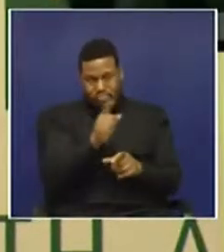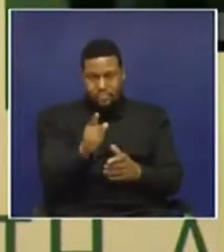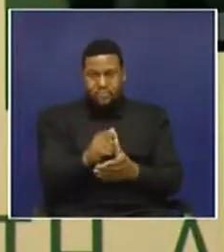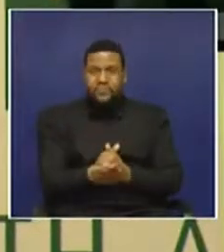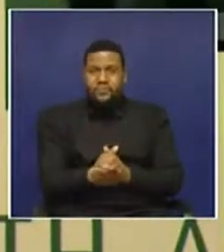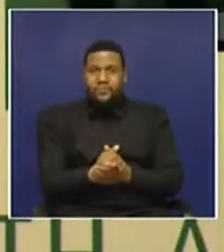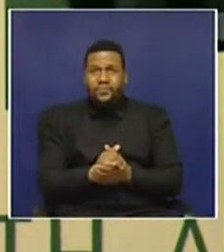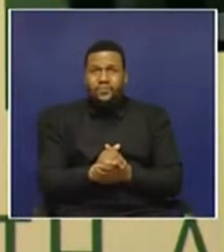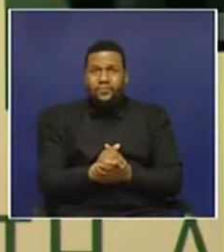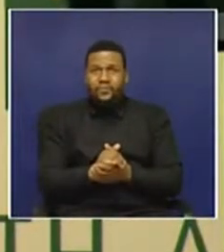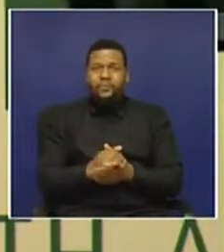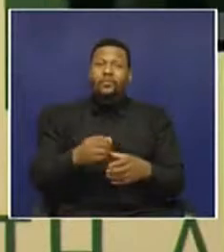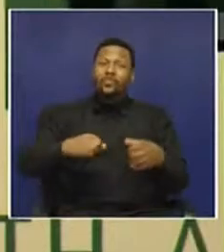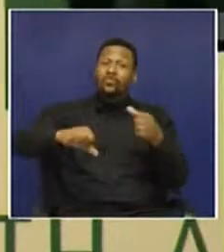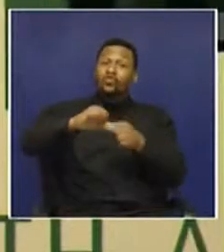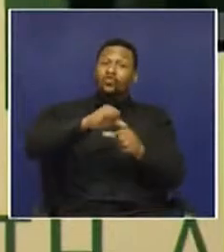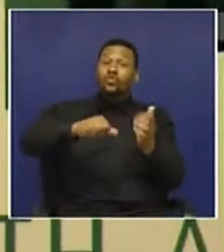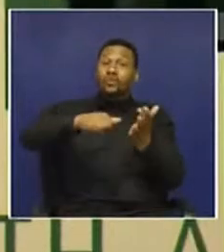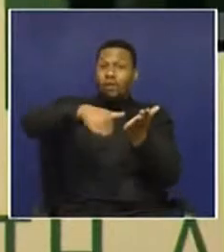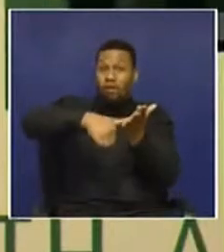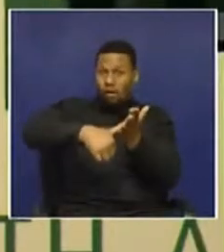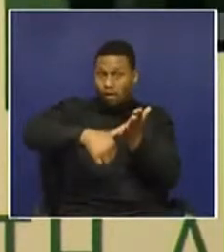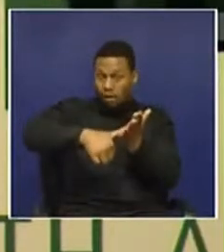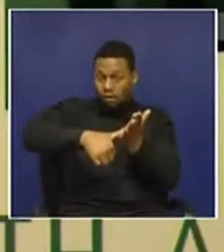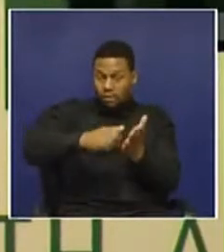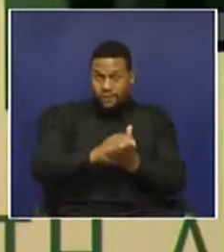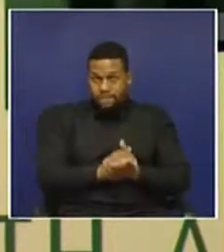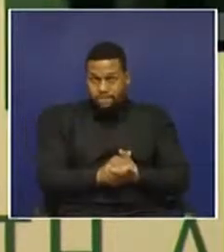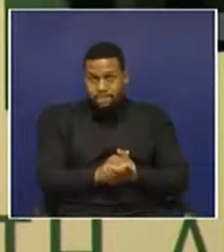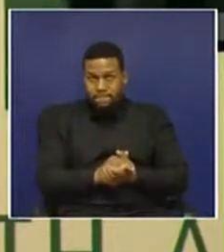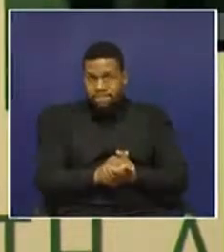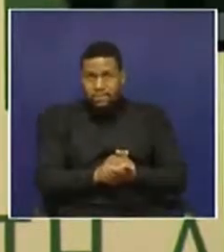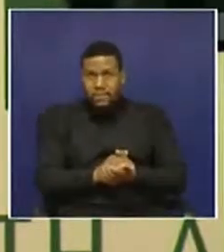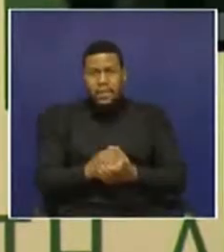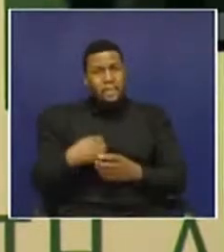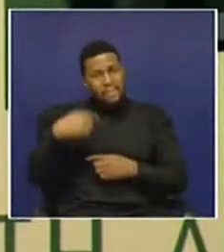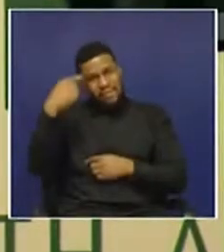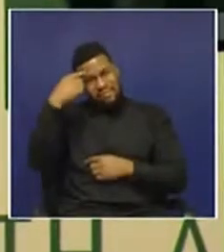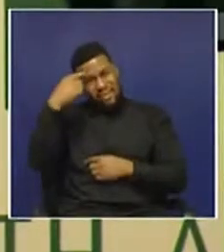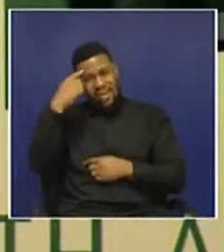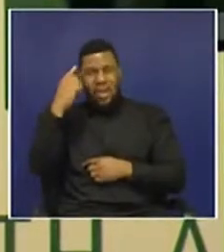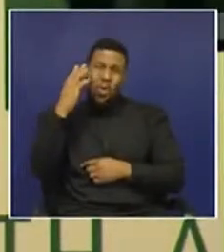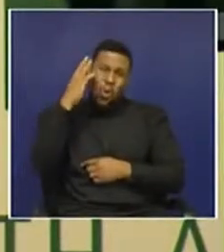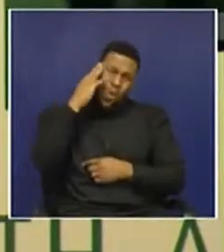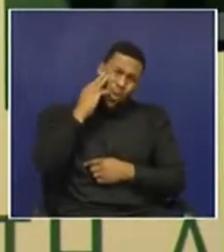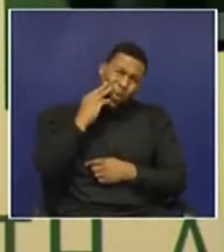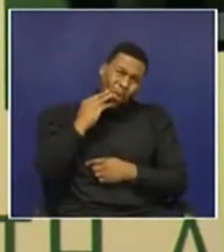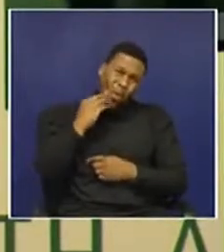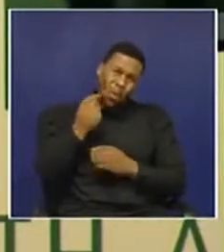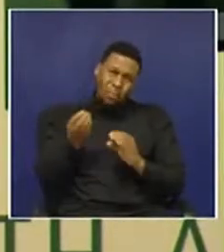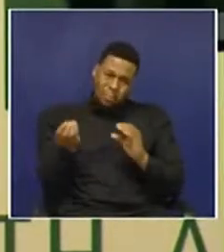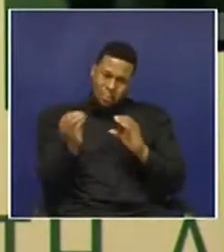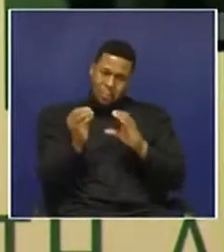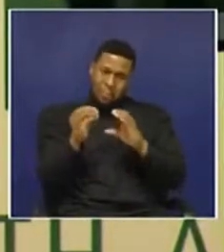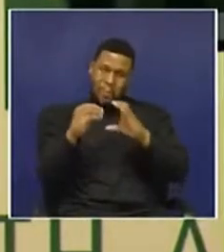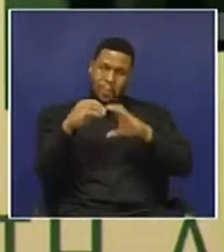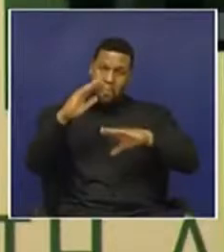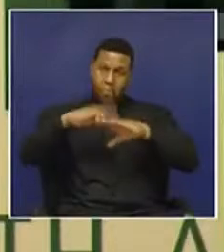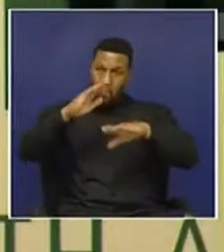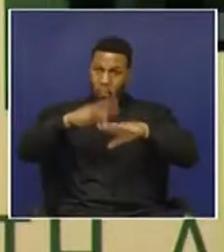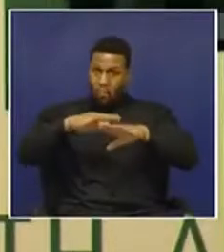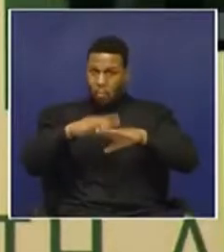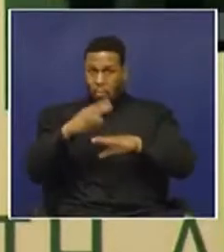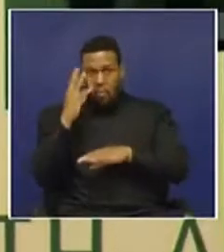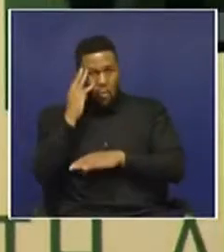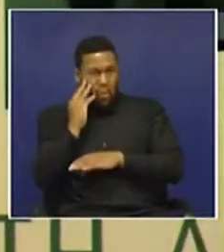Coming to social grants, bendicinga ogogo ndizabanyusela kakhulu kodwa ndibanyuselanga ngolu hlobo bendicinga uba zabanyusela ngalo kulo